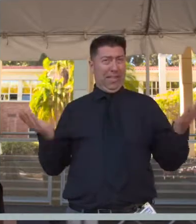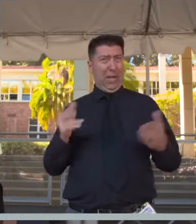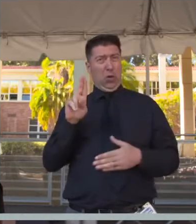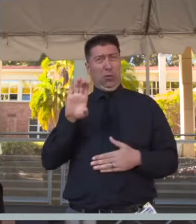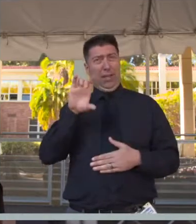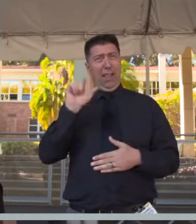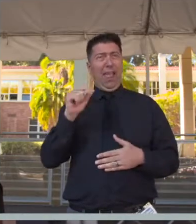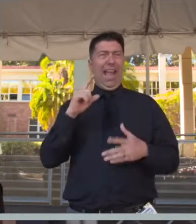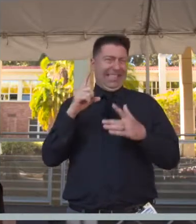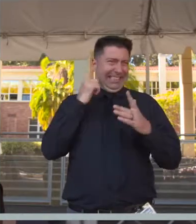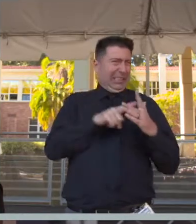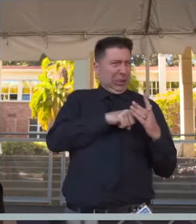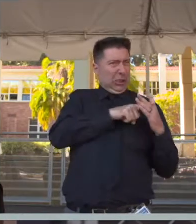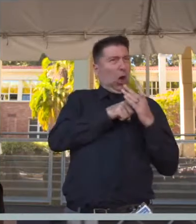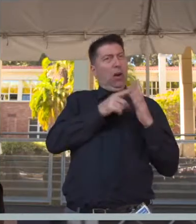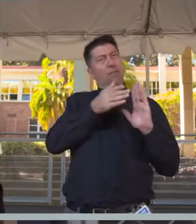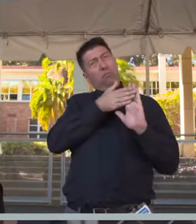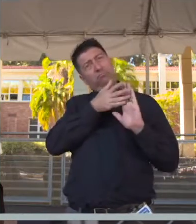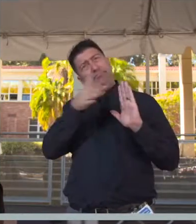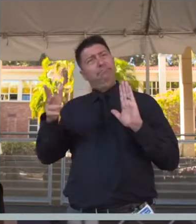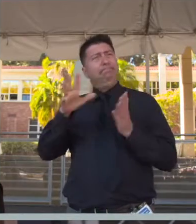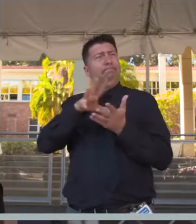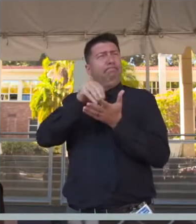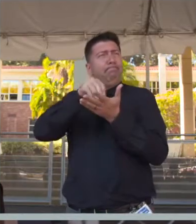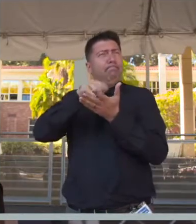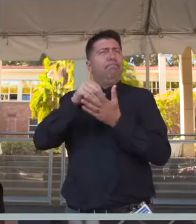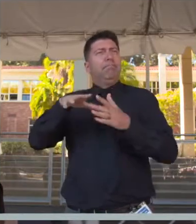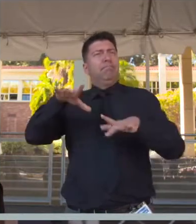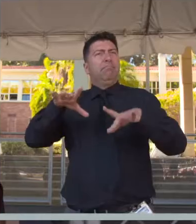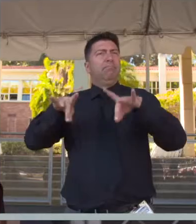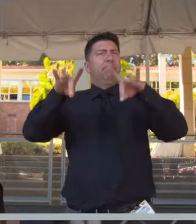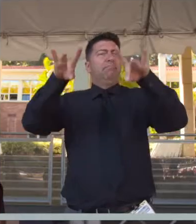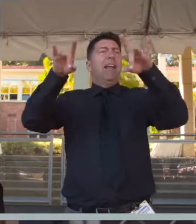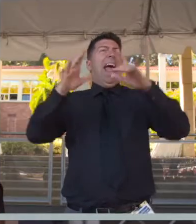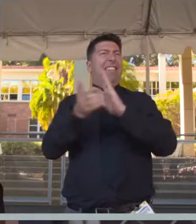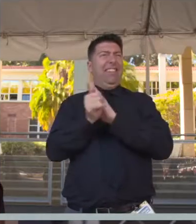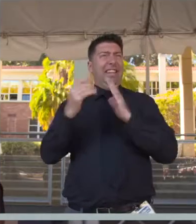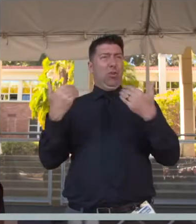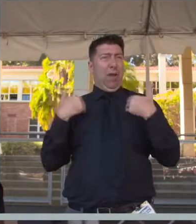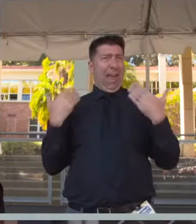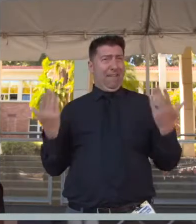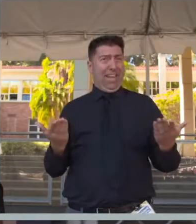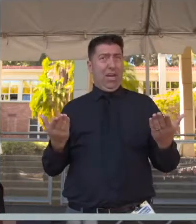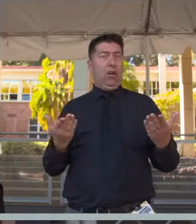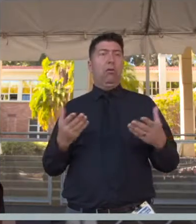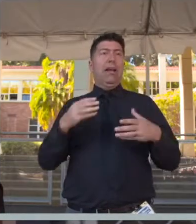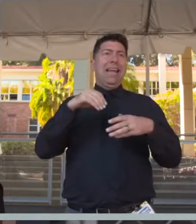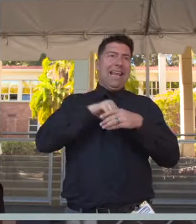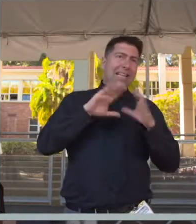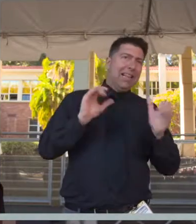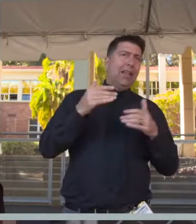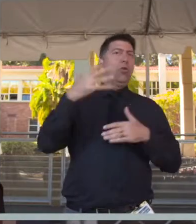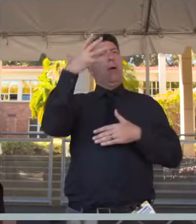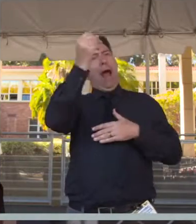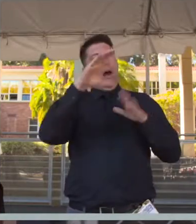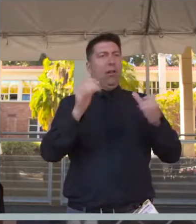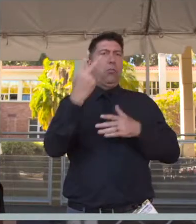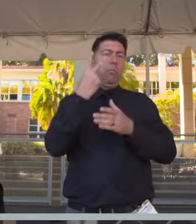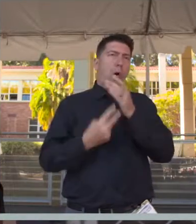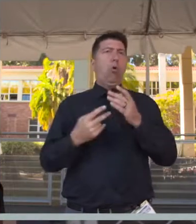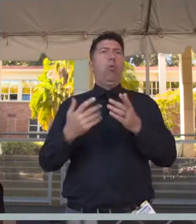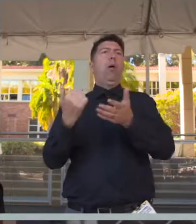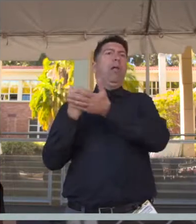the beginning of a life of continuing discovery, and the skills you've acquired here in and outside the classroom will serve